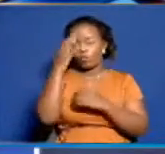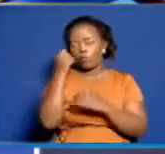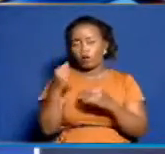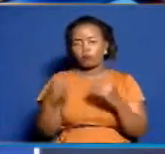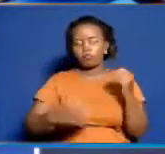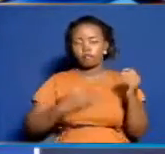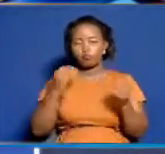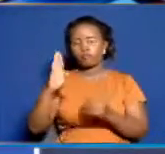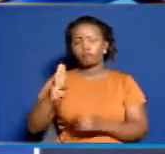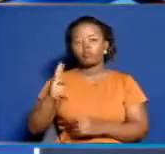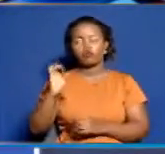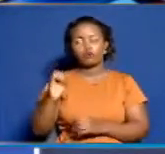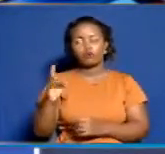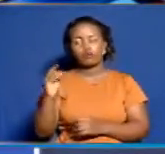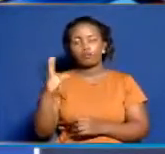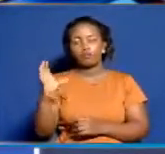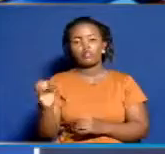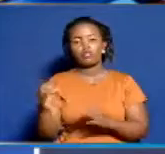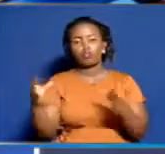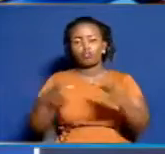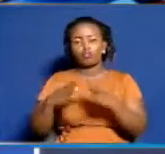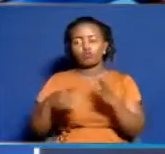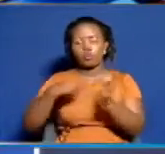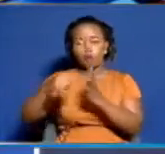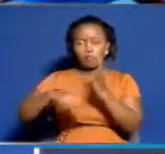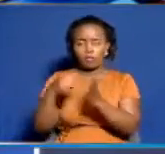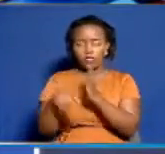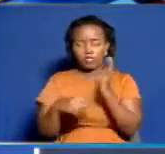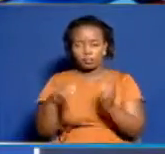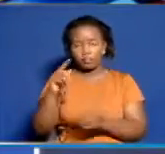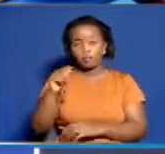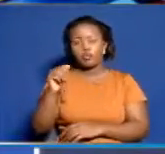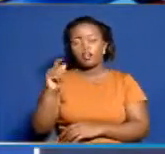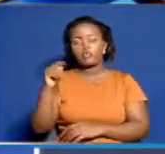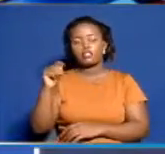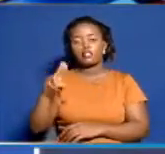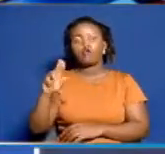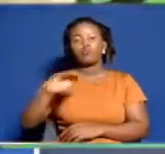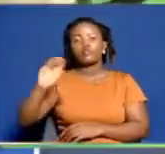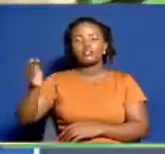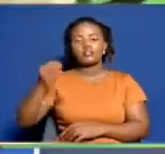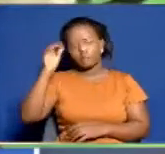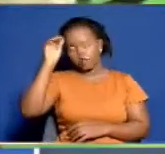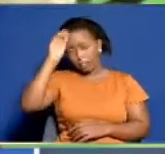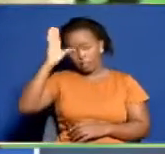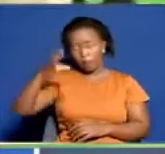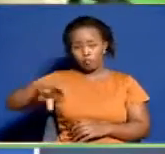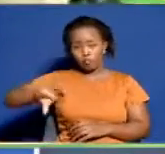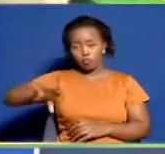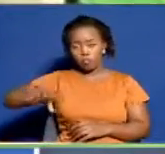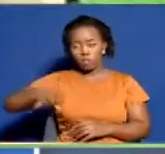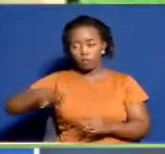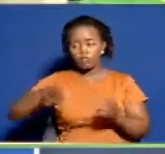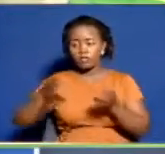Limited, ultra-modern processing plant at Tatu City in Kiambu County.